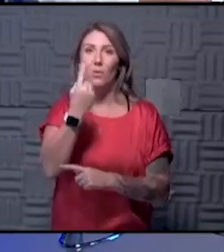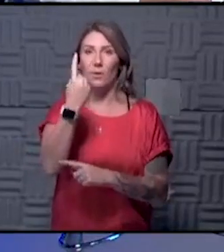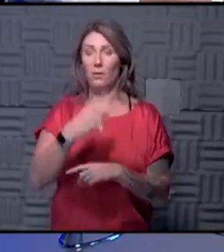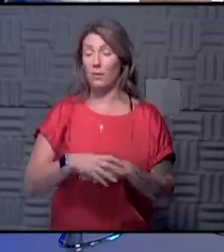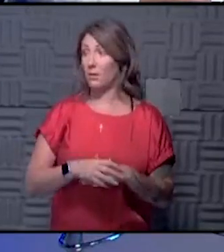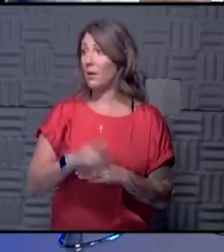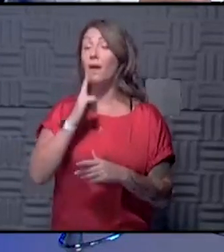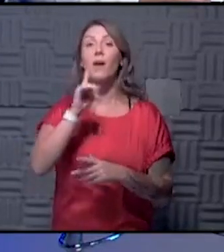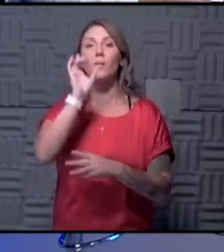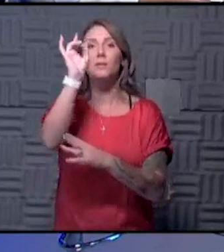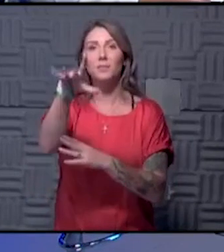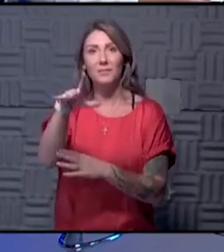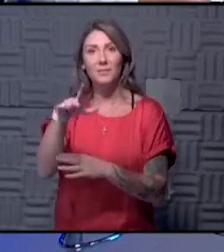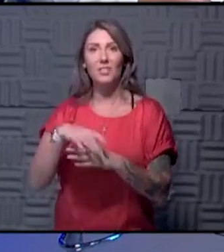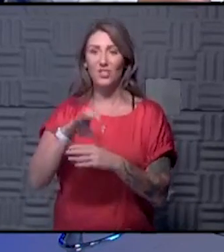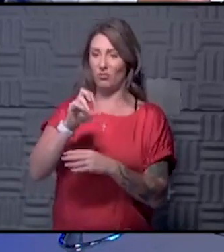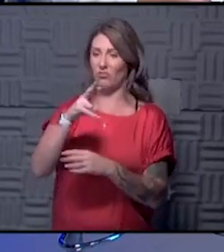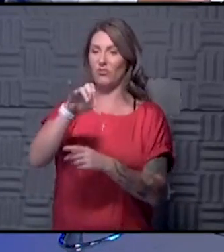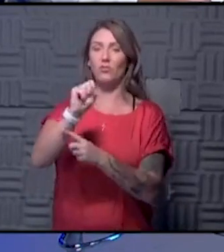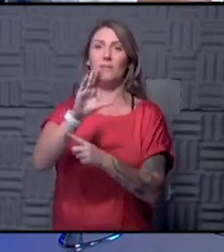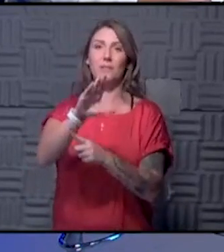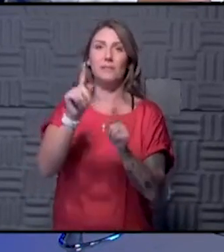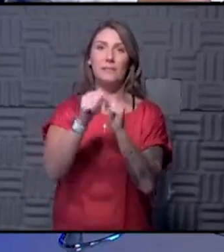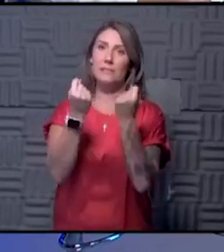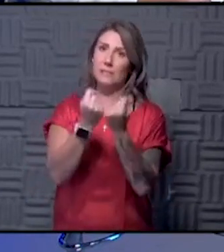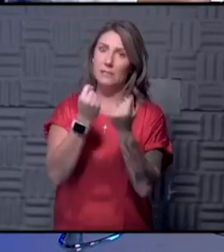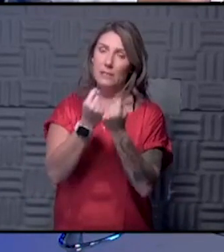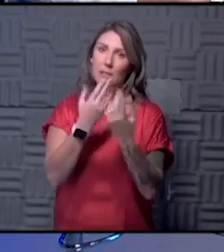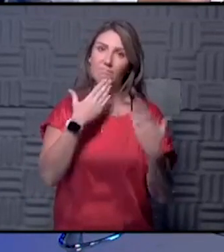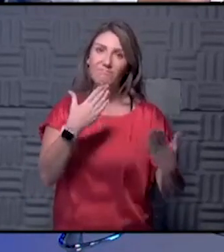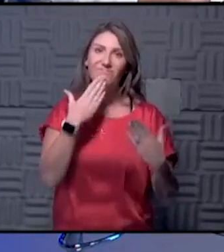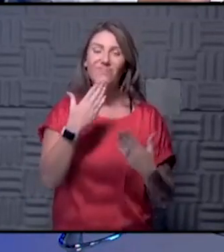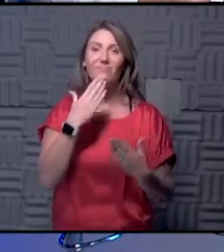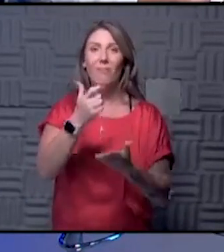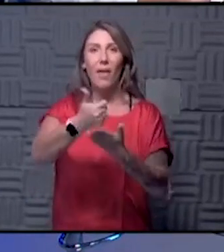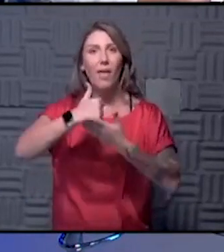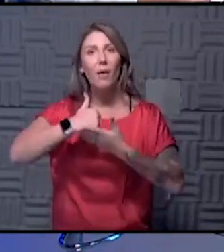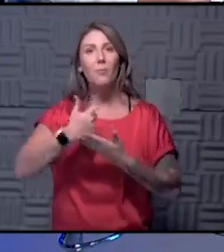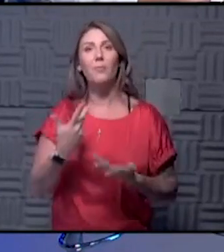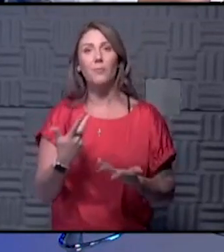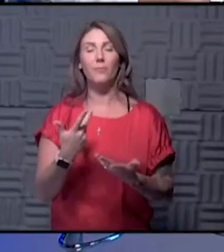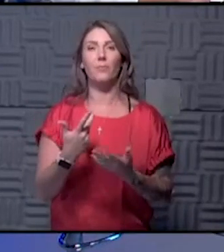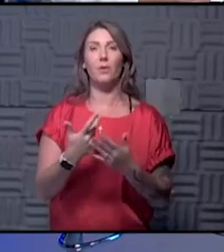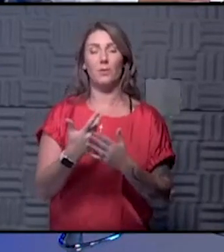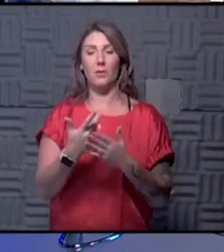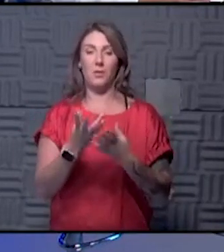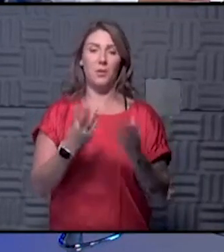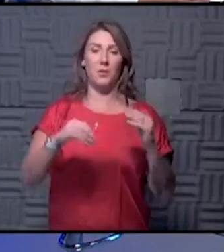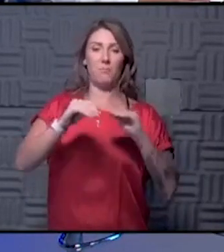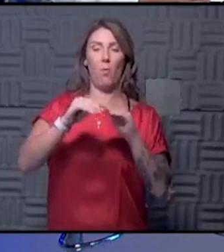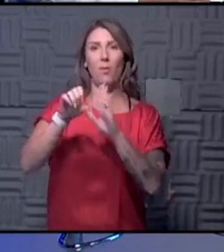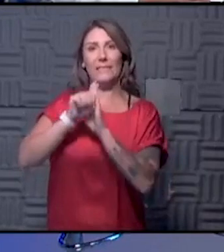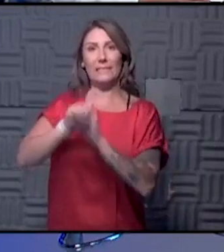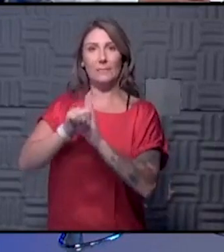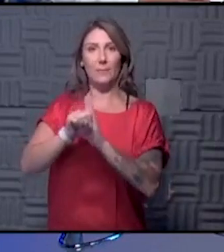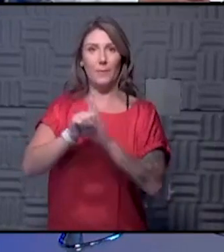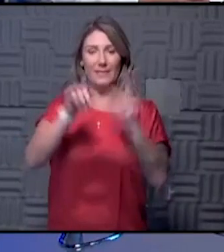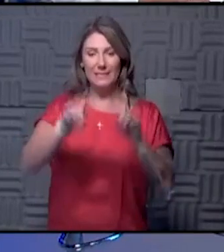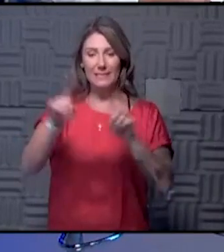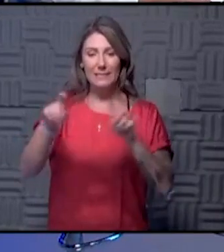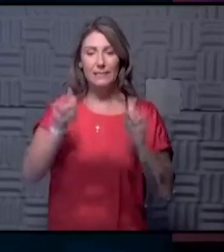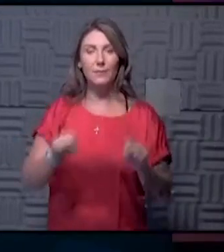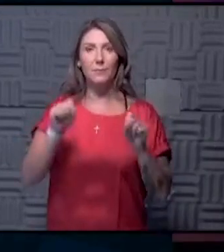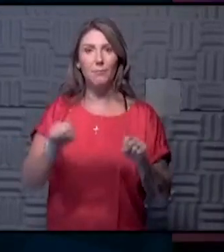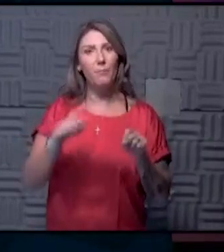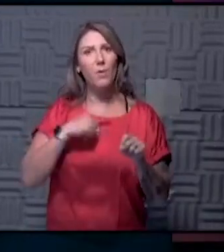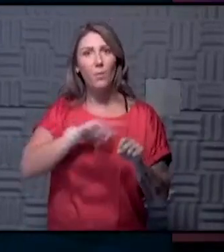just give a quick shout out to Chris and his team for helping us getting more symptomatic testing capability,